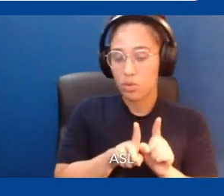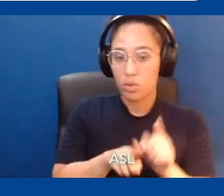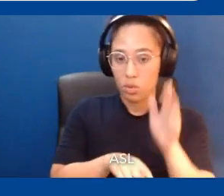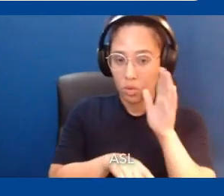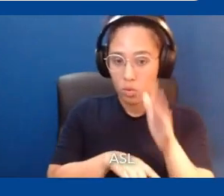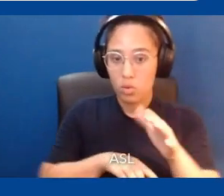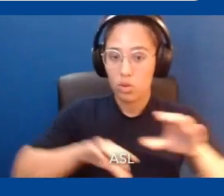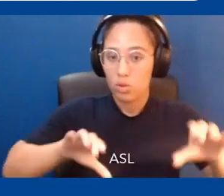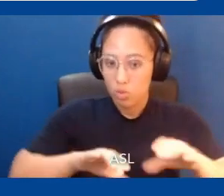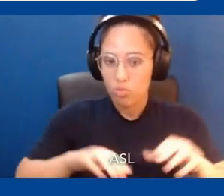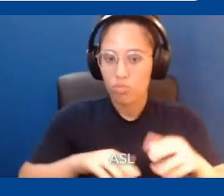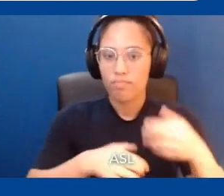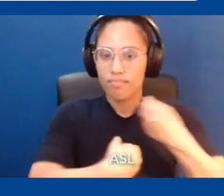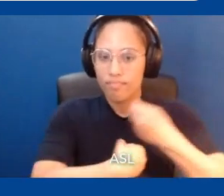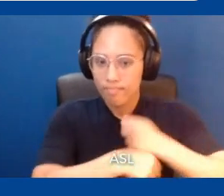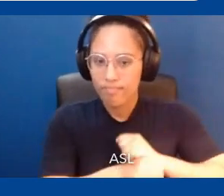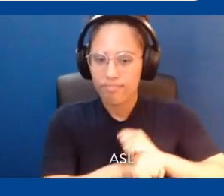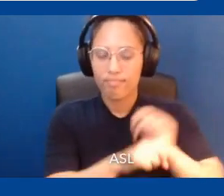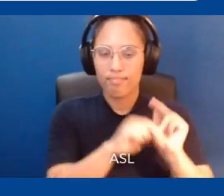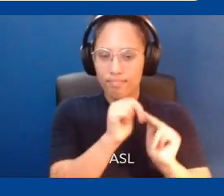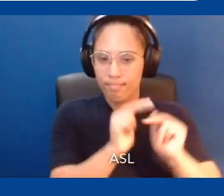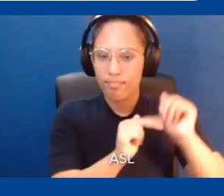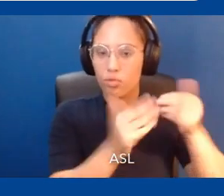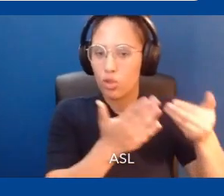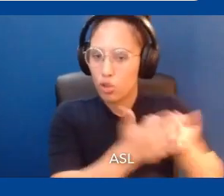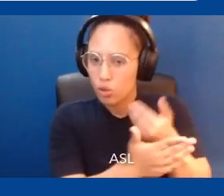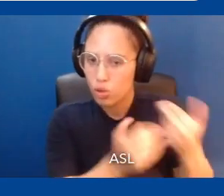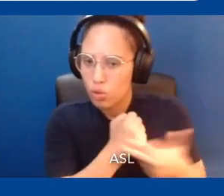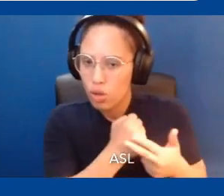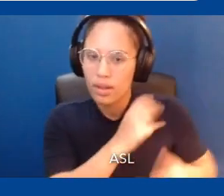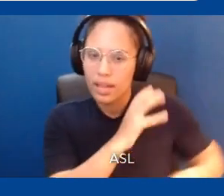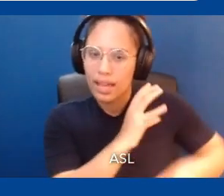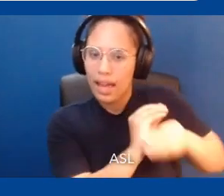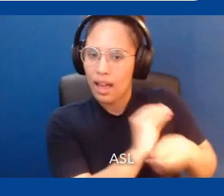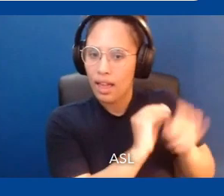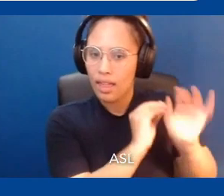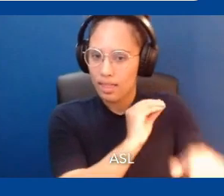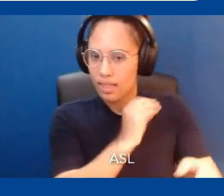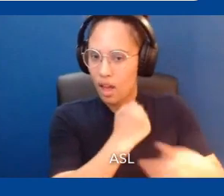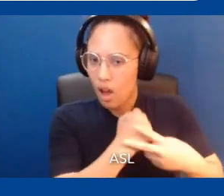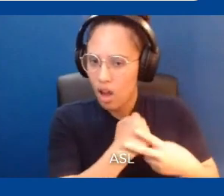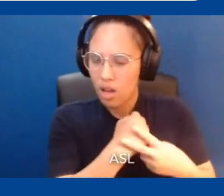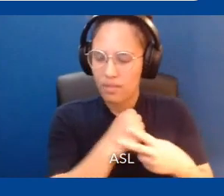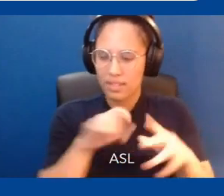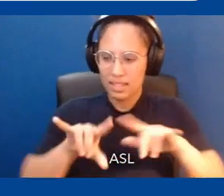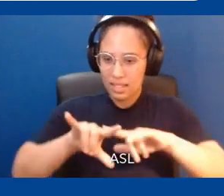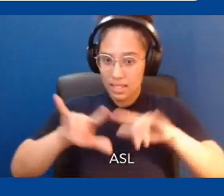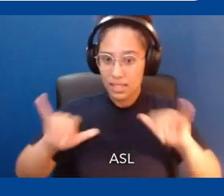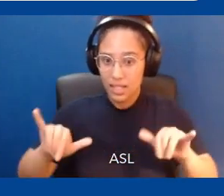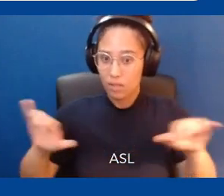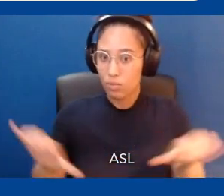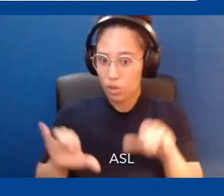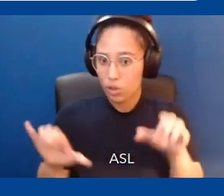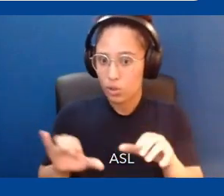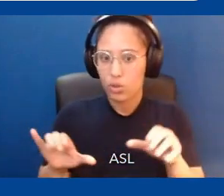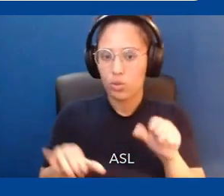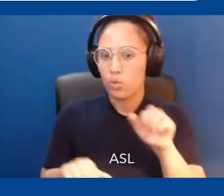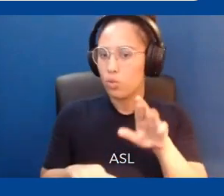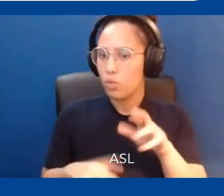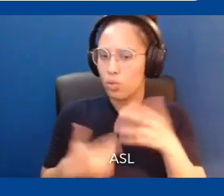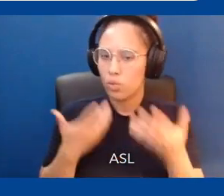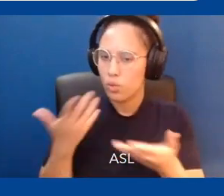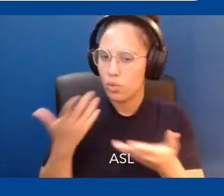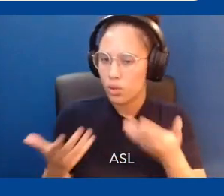new archive or add to that archive, or is it simultaneous kind of projects happening, or how